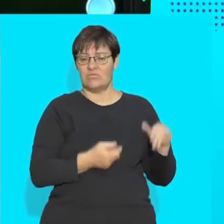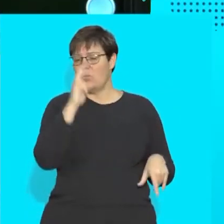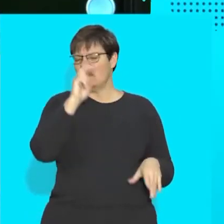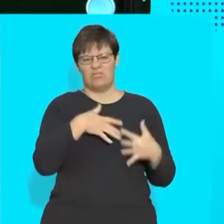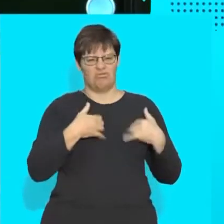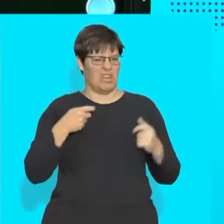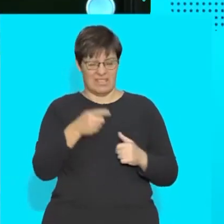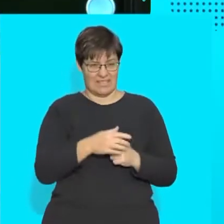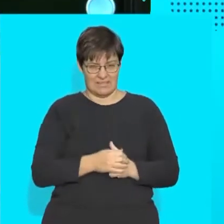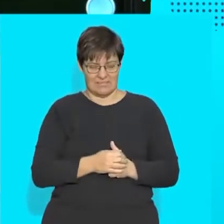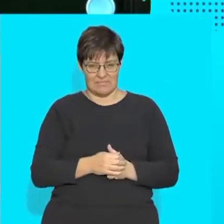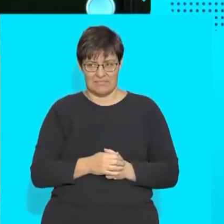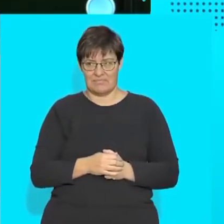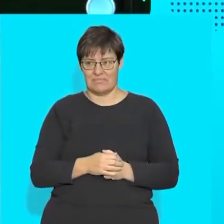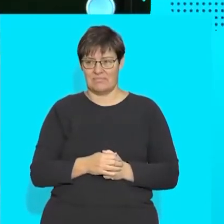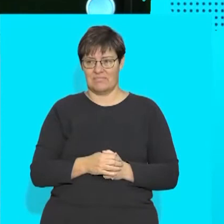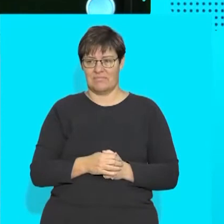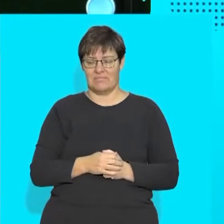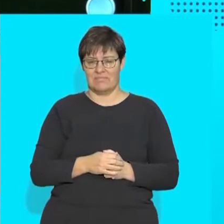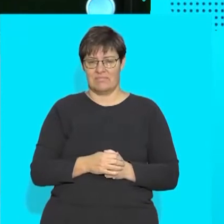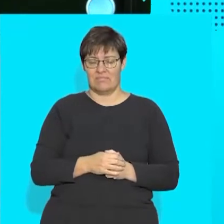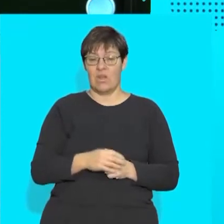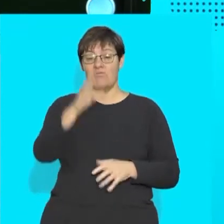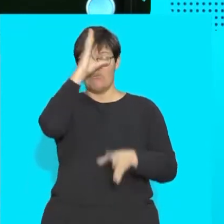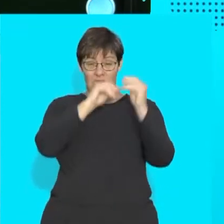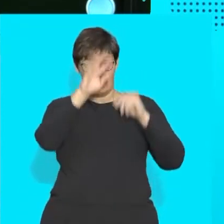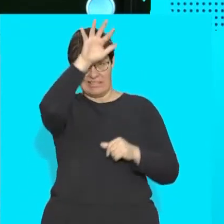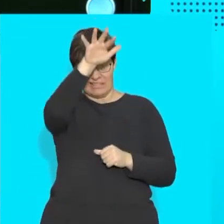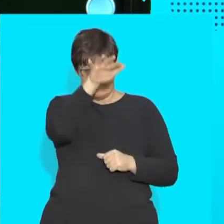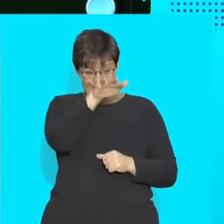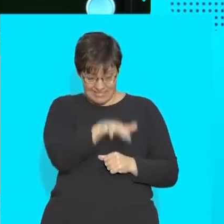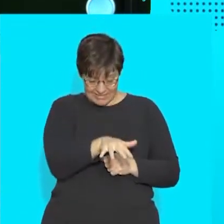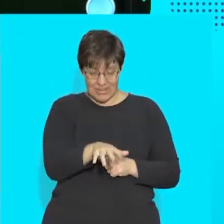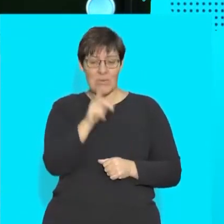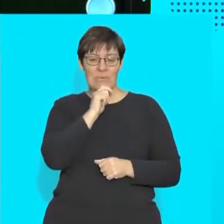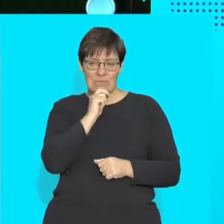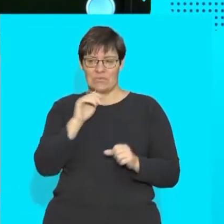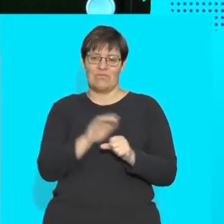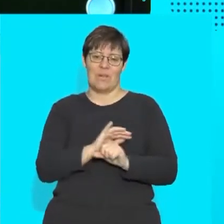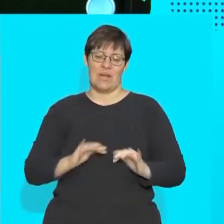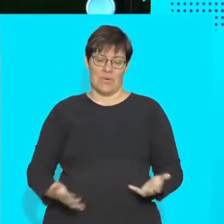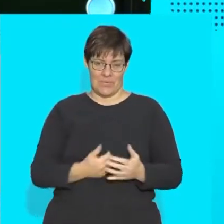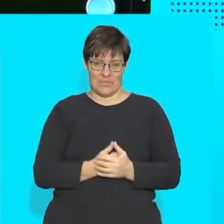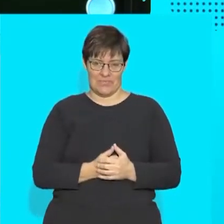to stress about that. We need to learn how to use these equations. So,